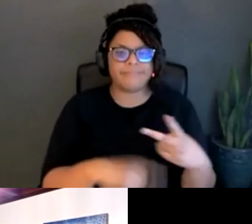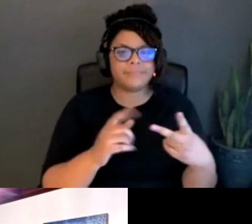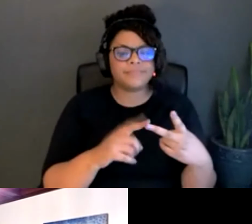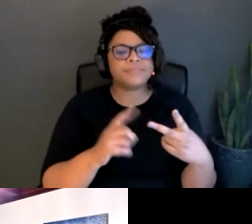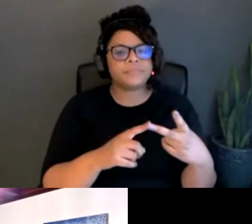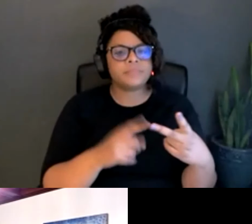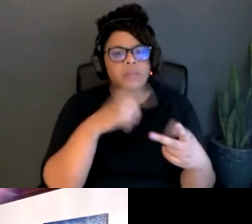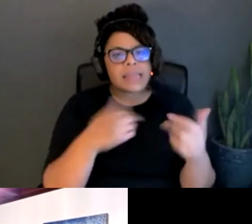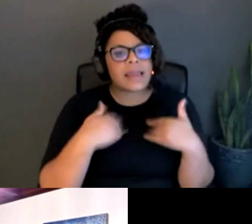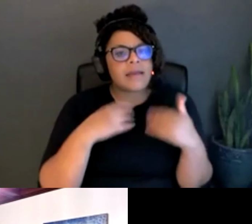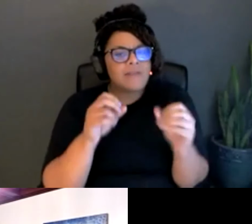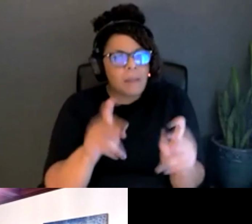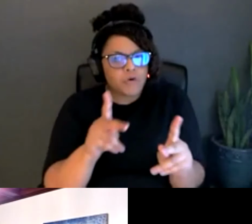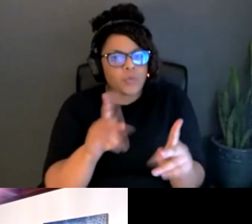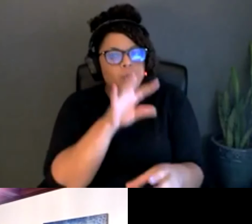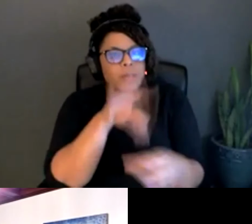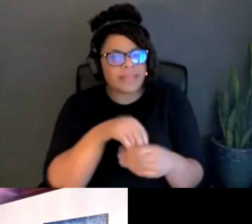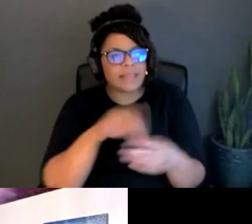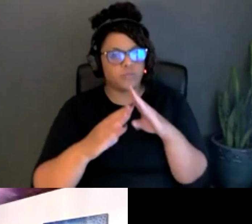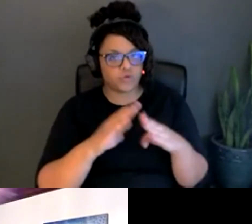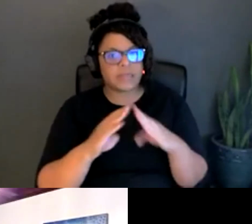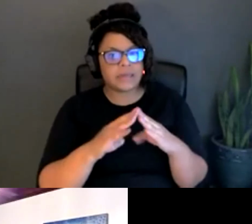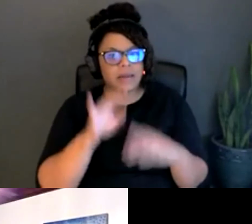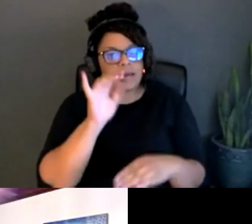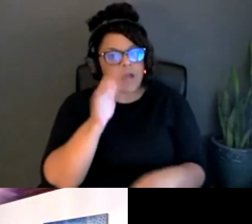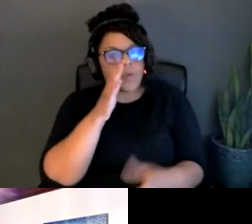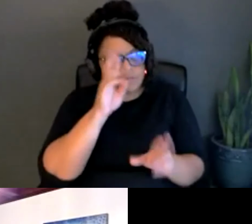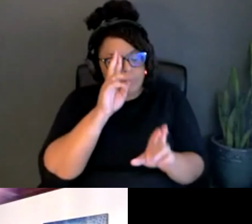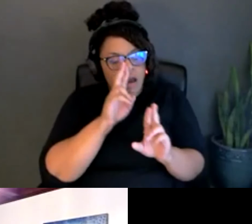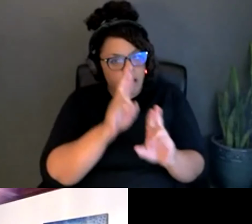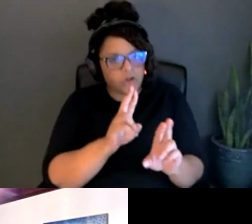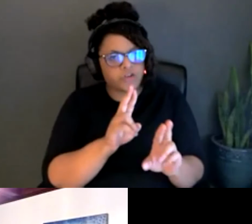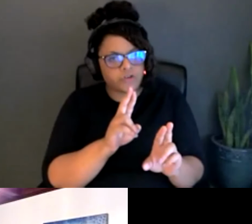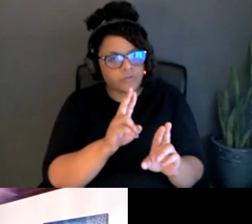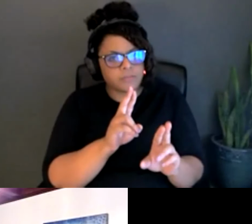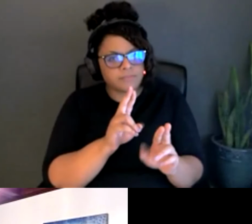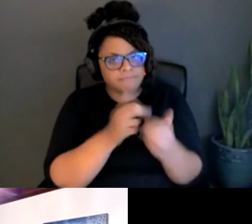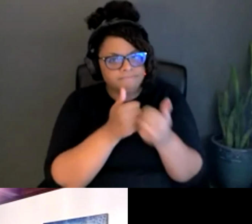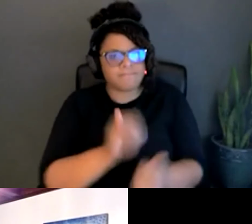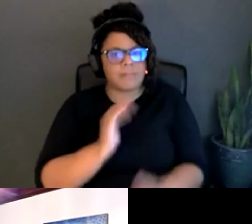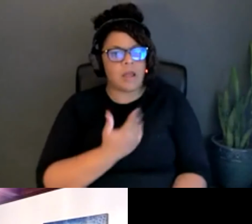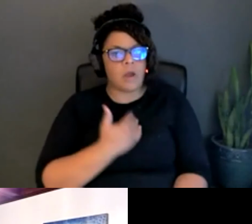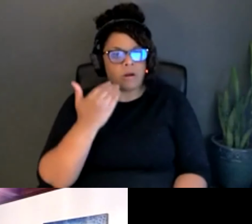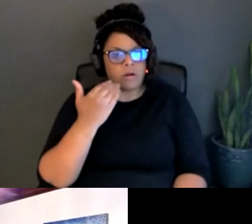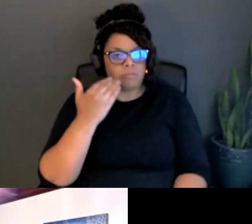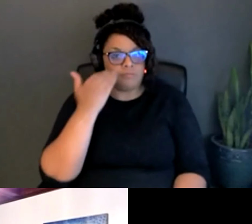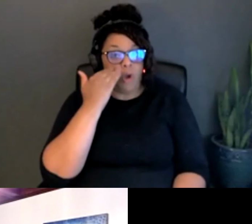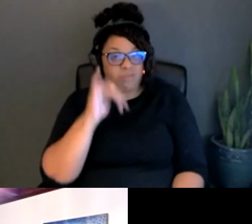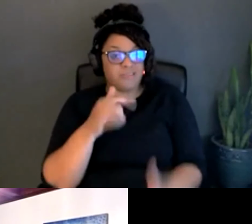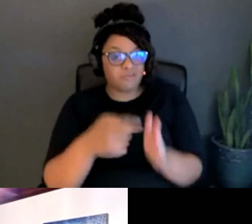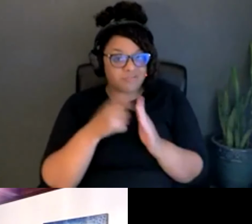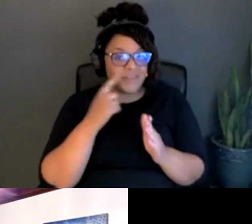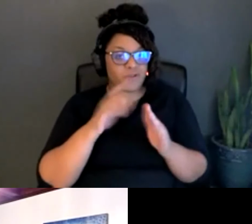opportunities within their community that honor what we know is necessary for children to